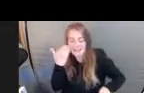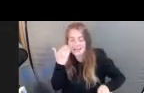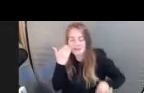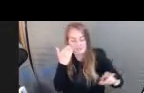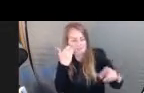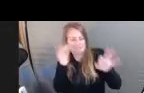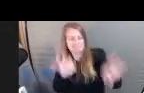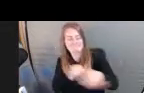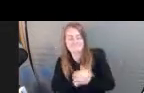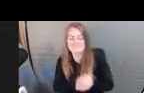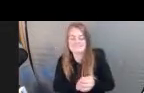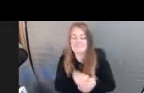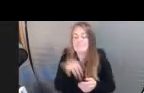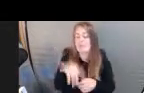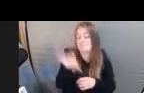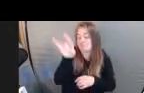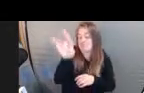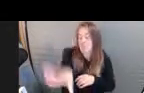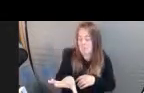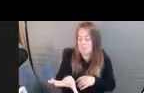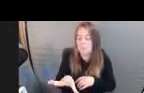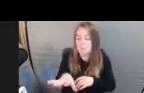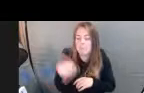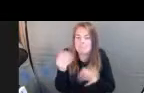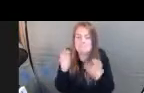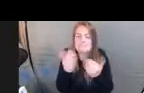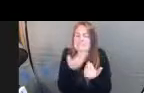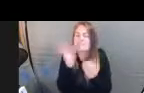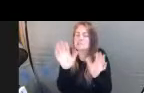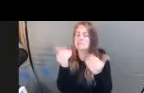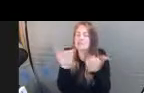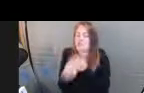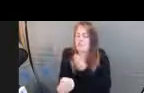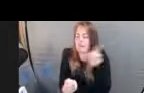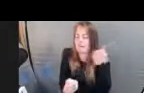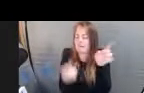just a tip of something that you could go and be able to provide.